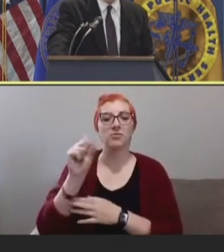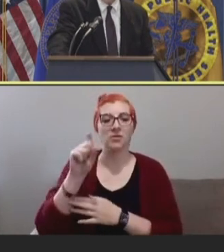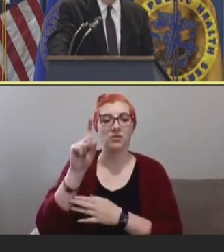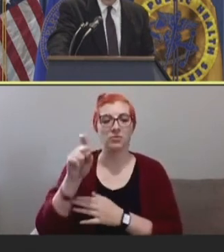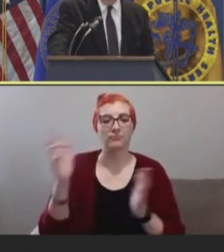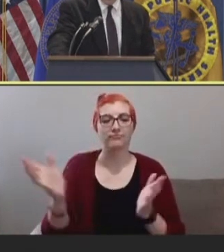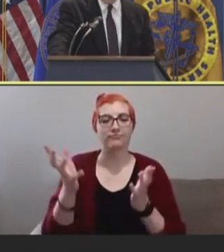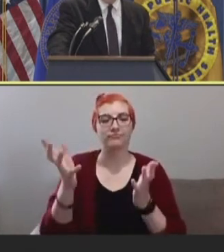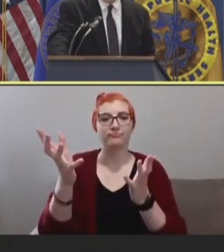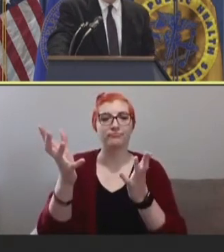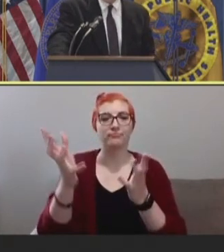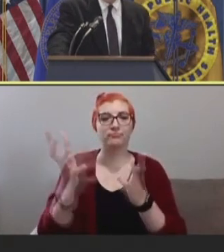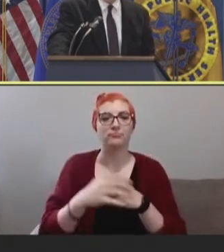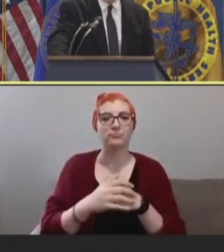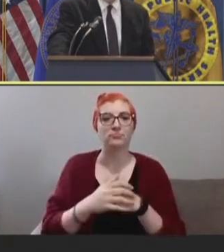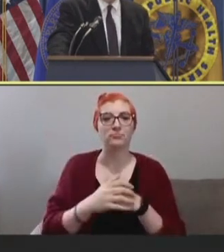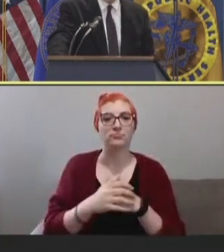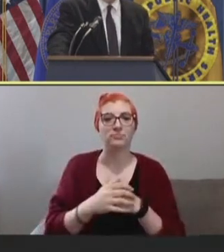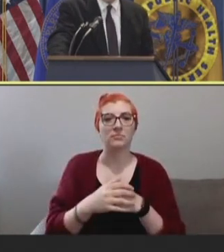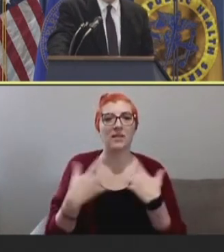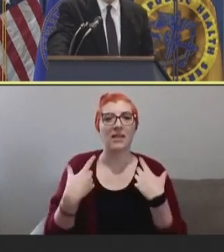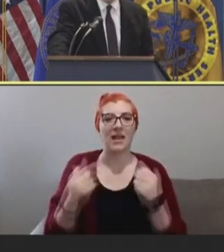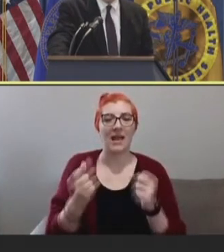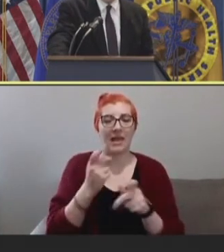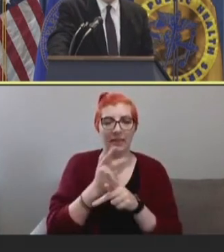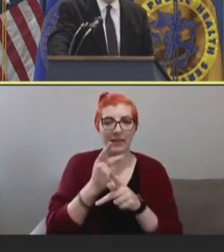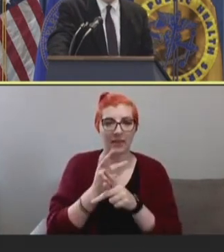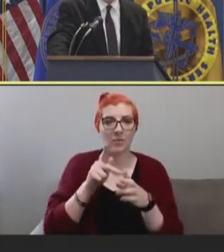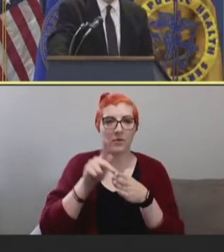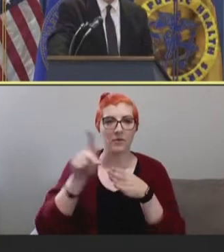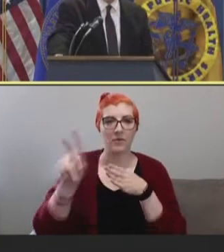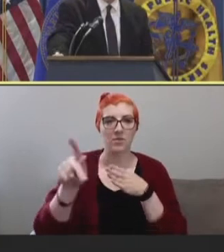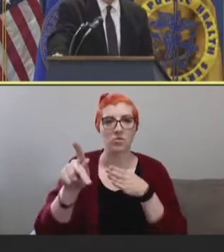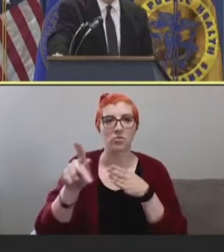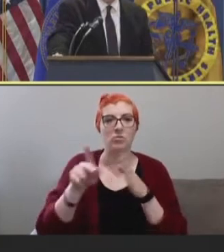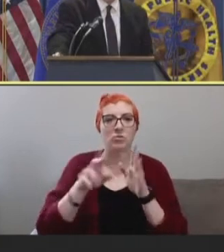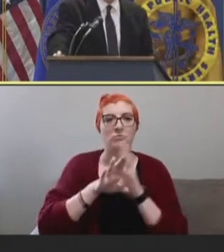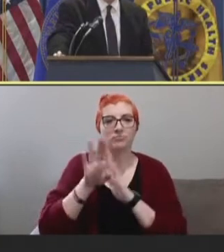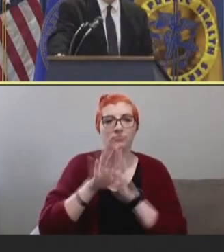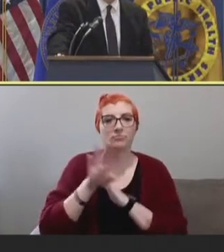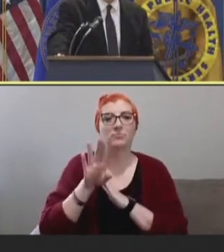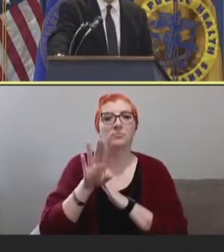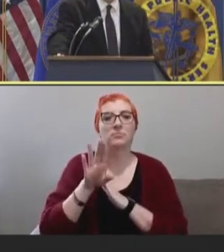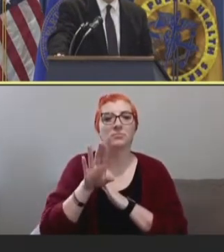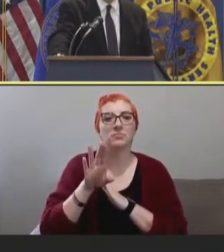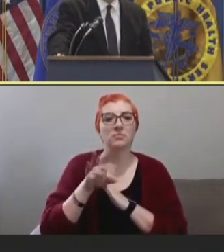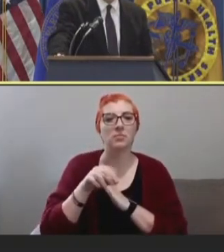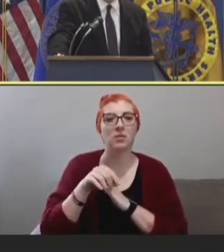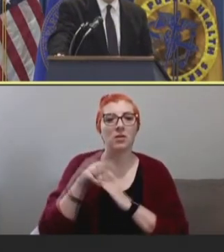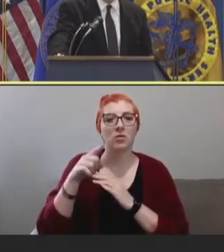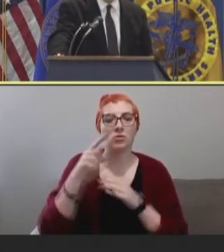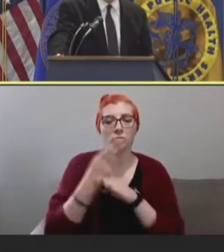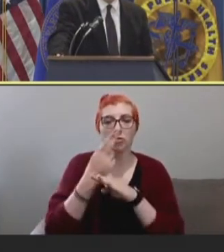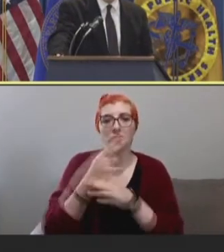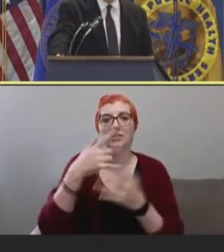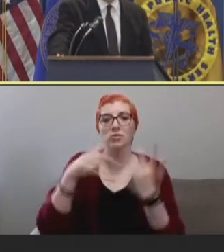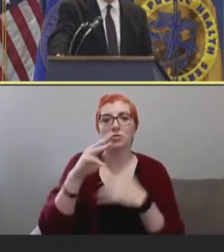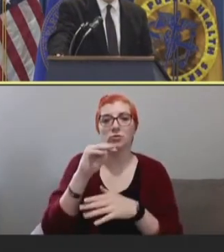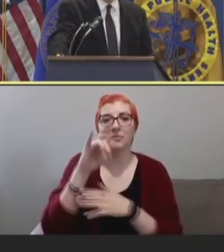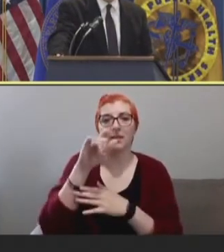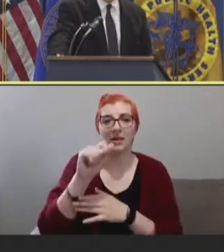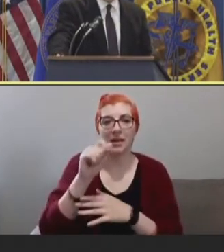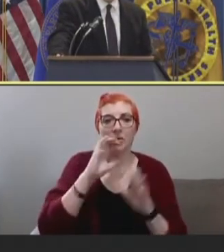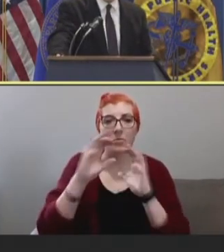professionals on using social media communication strategies for patients and other community members on these